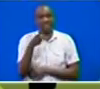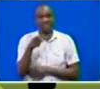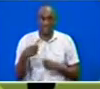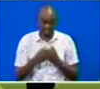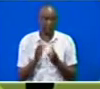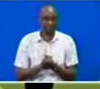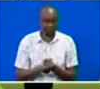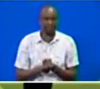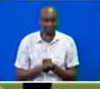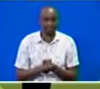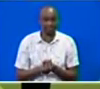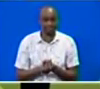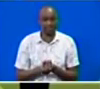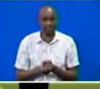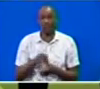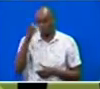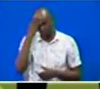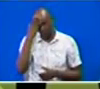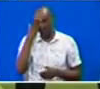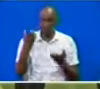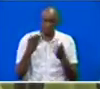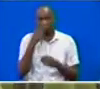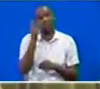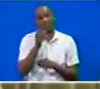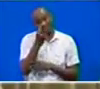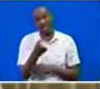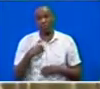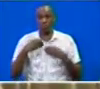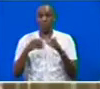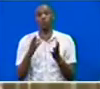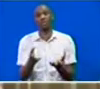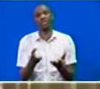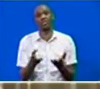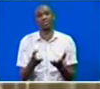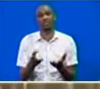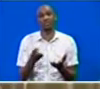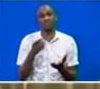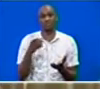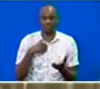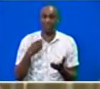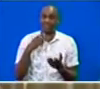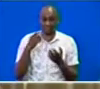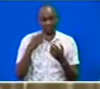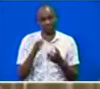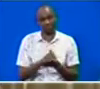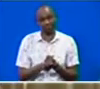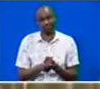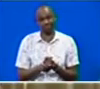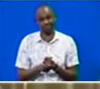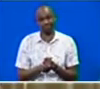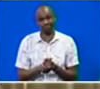twice. Yeah, and you know, within 20 minutes we were losing and come in, score two tries.